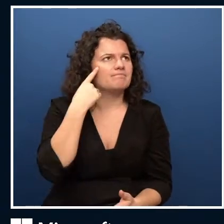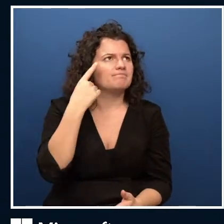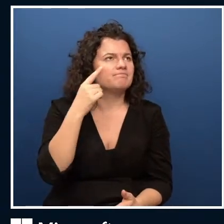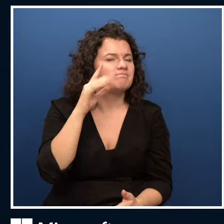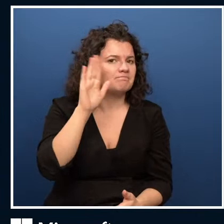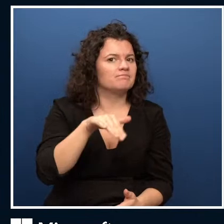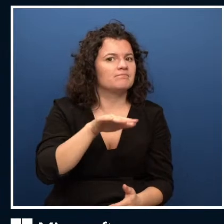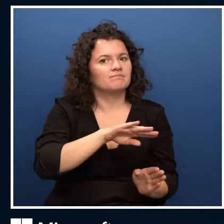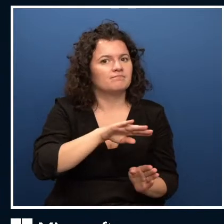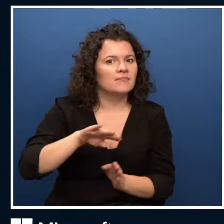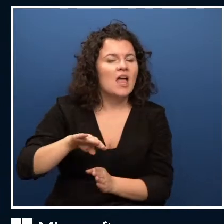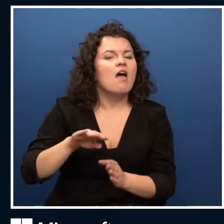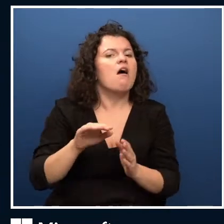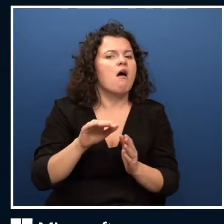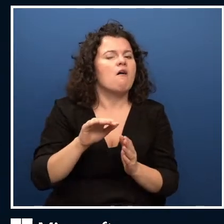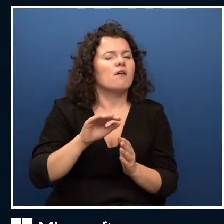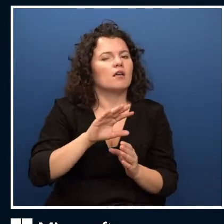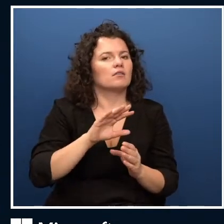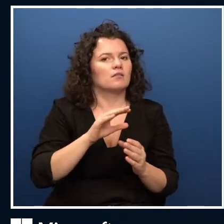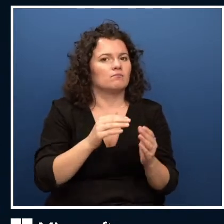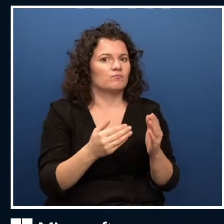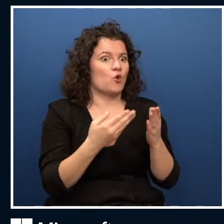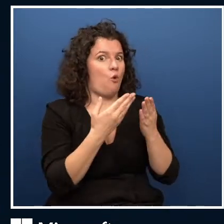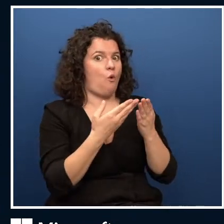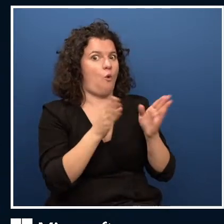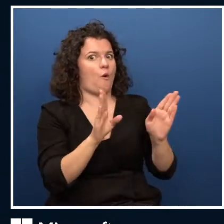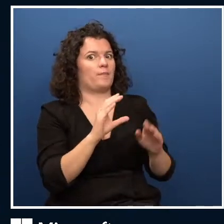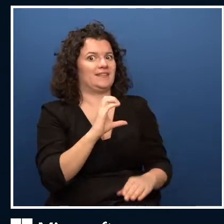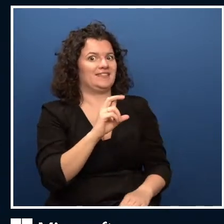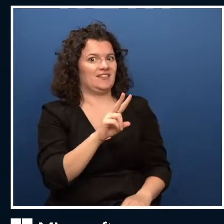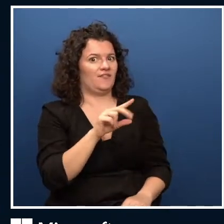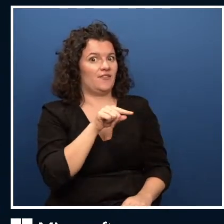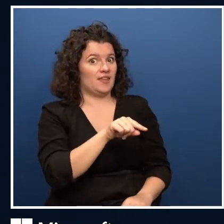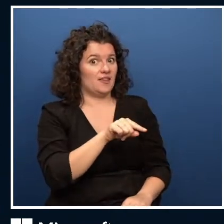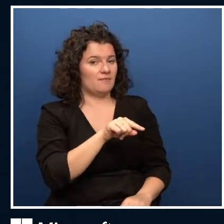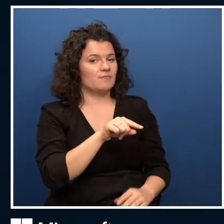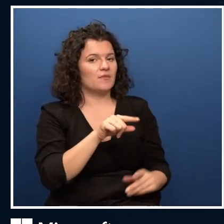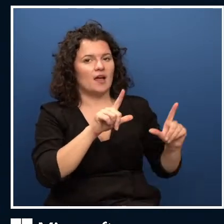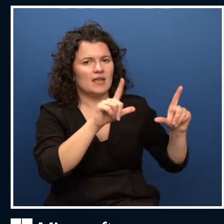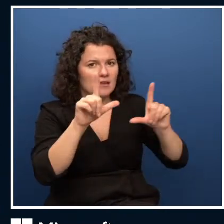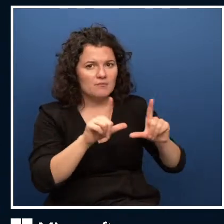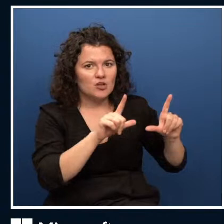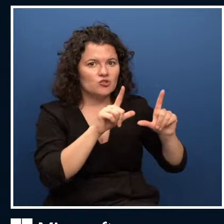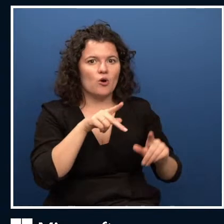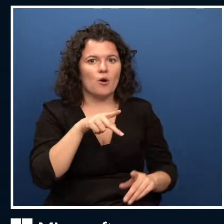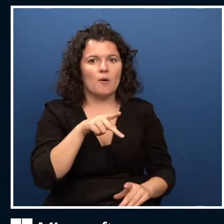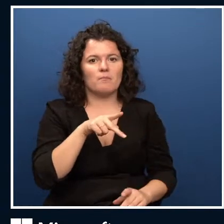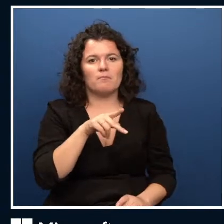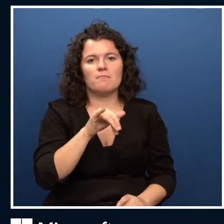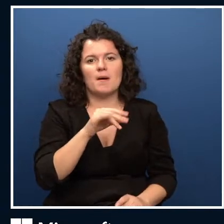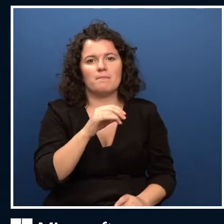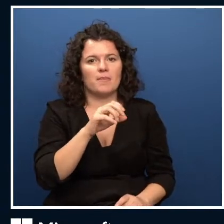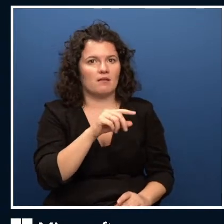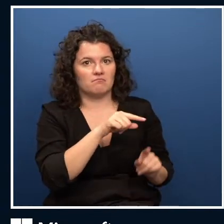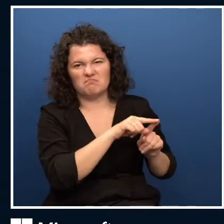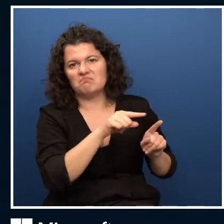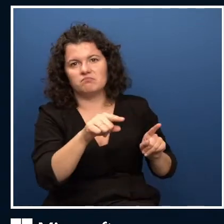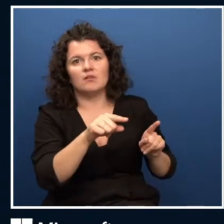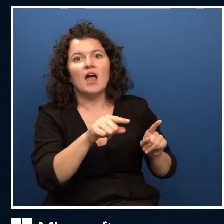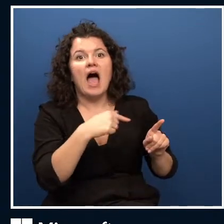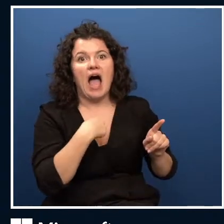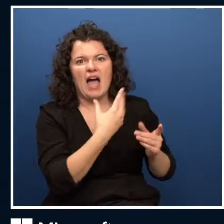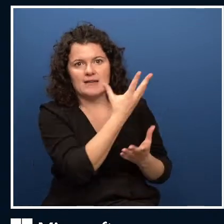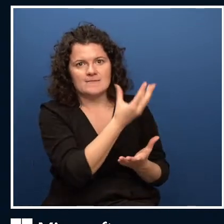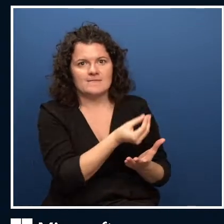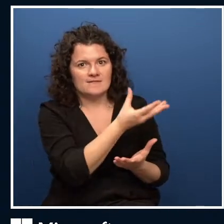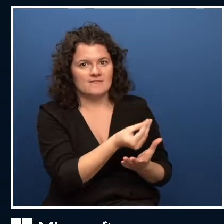help of OpenCV, Label Image, and Python. And then after data collection, we do